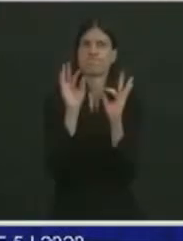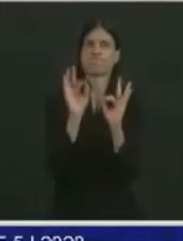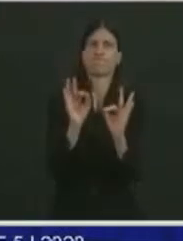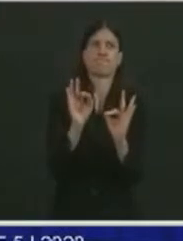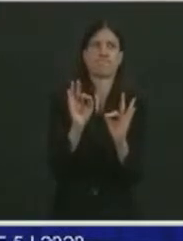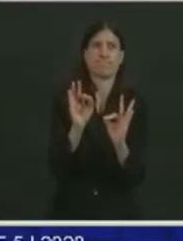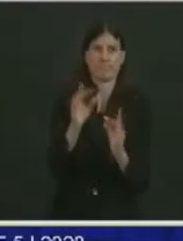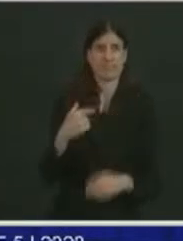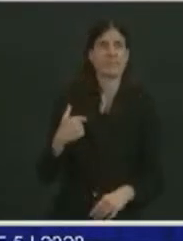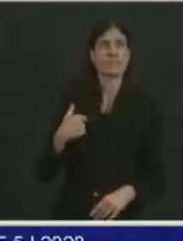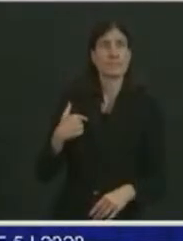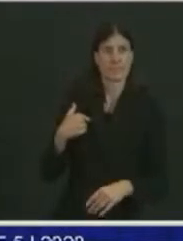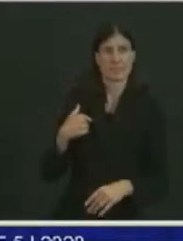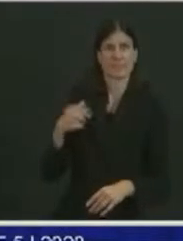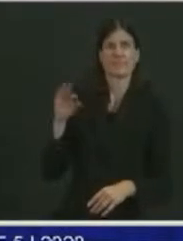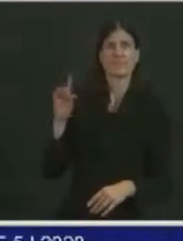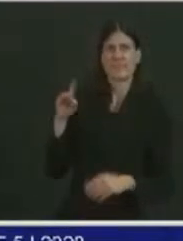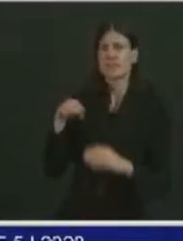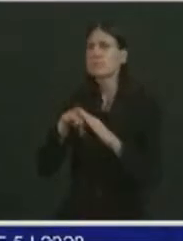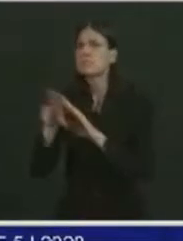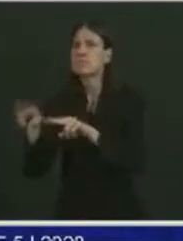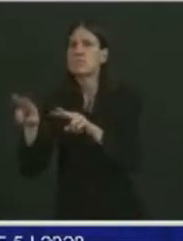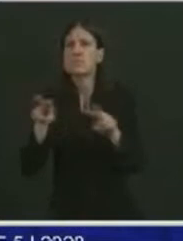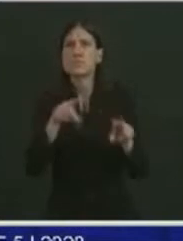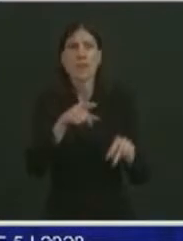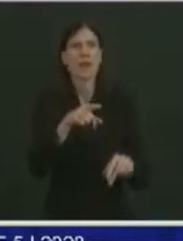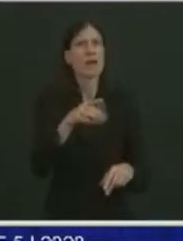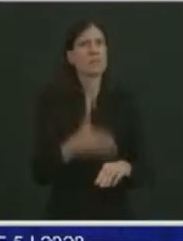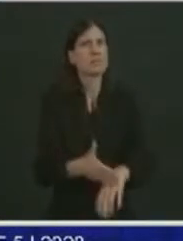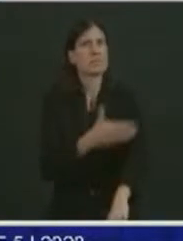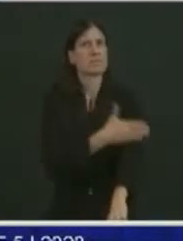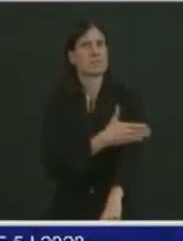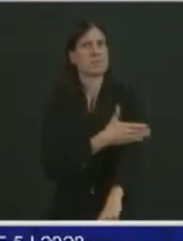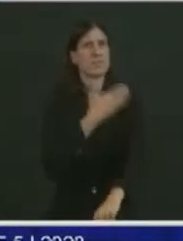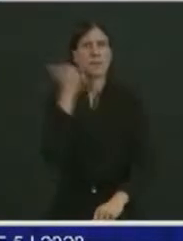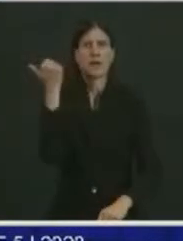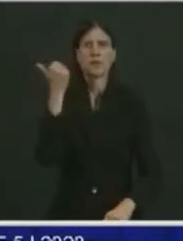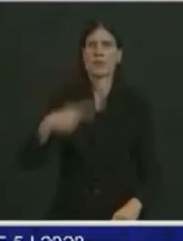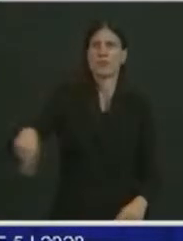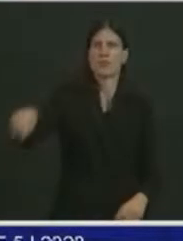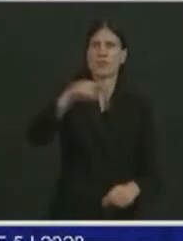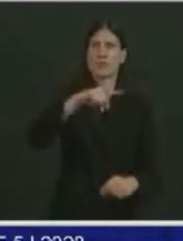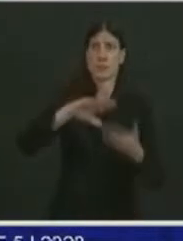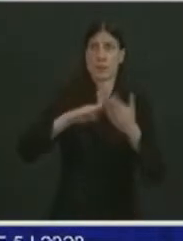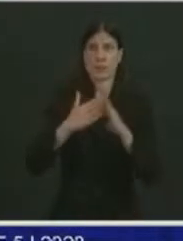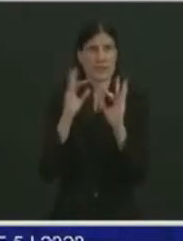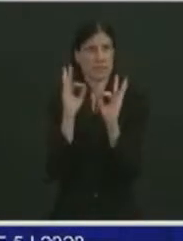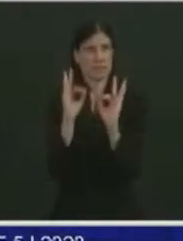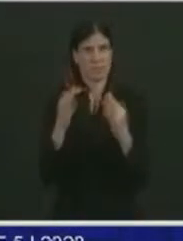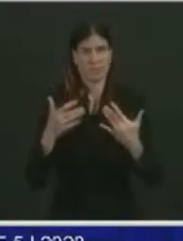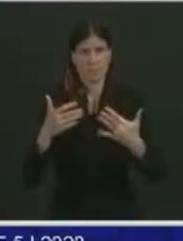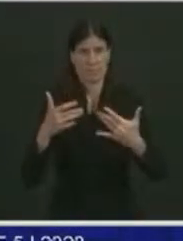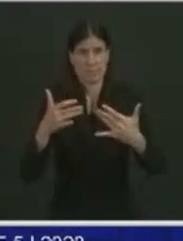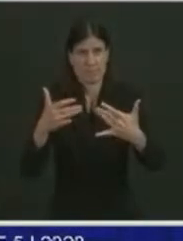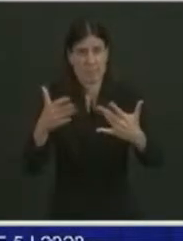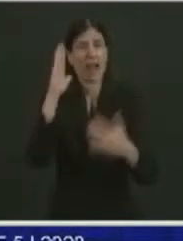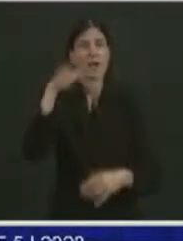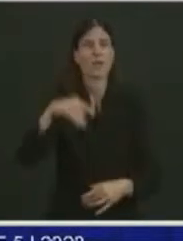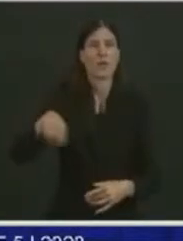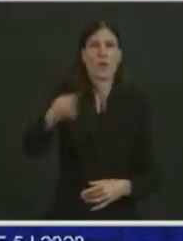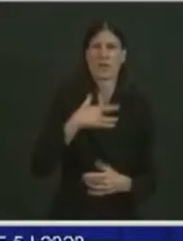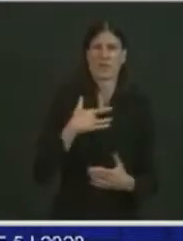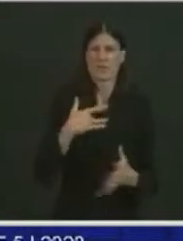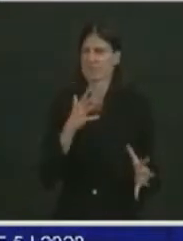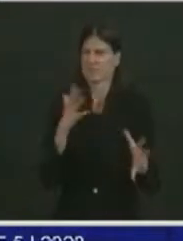prior. I think we're just getting used to it. It's an unusual thing to do. but we're getting used to it.